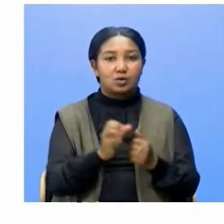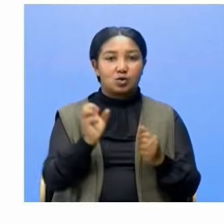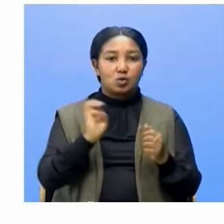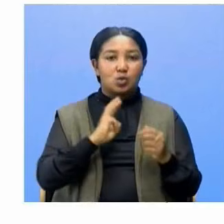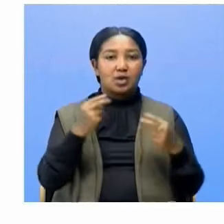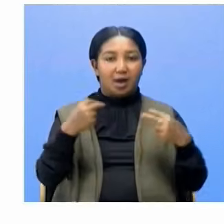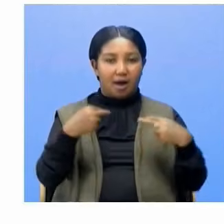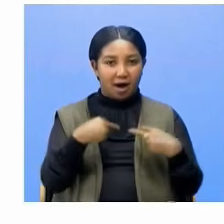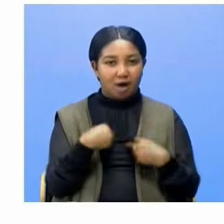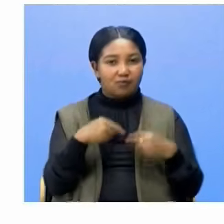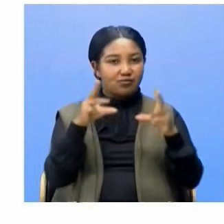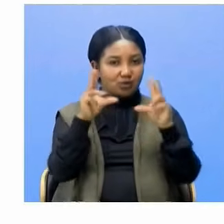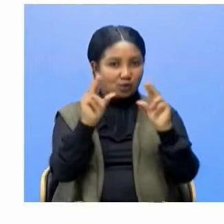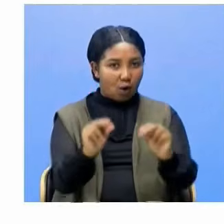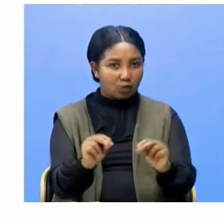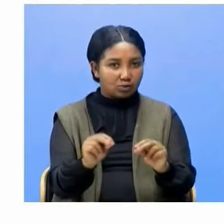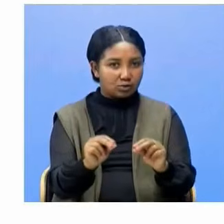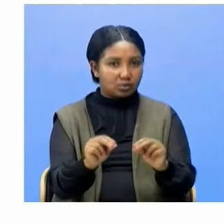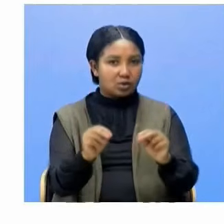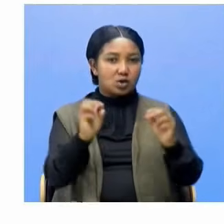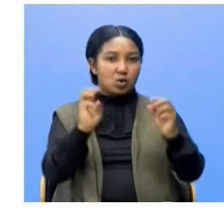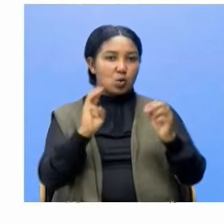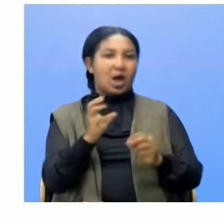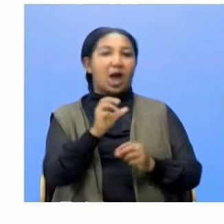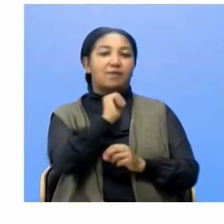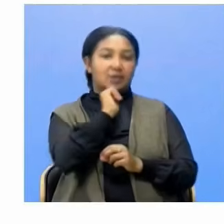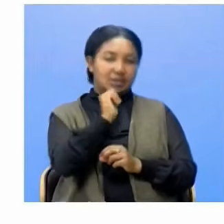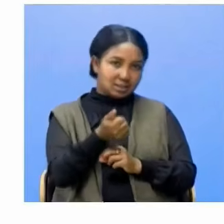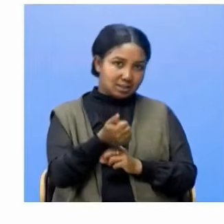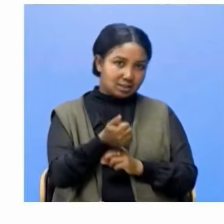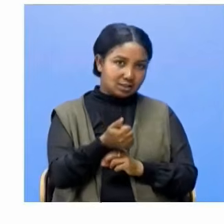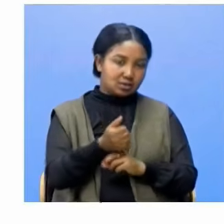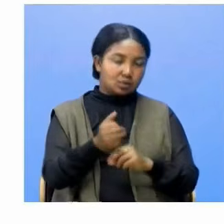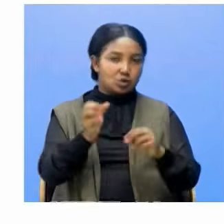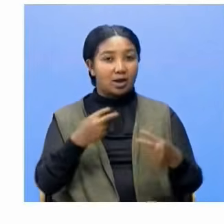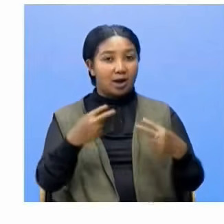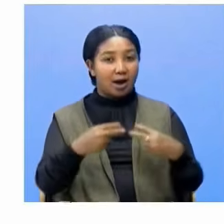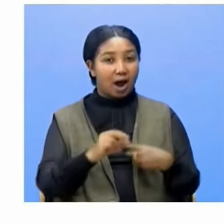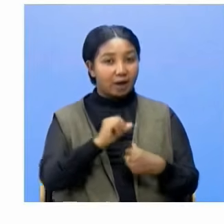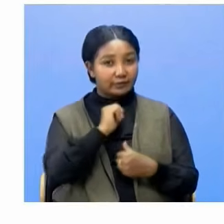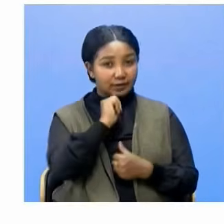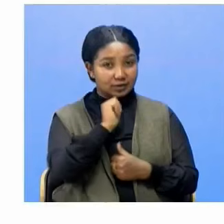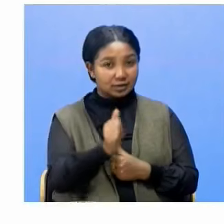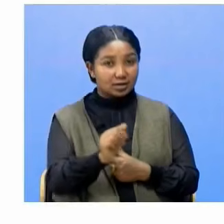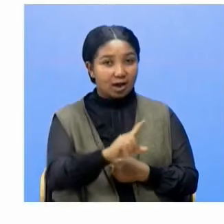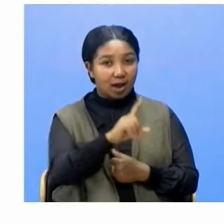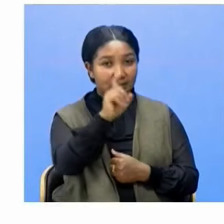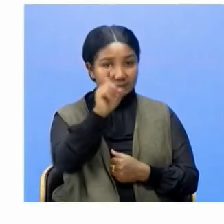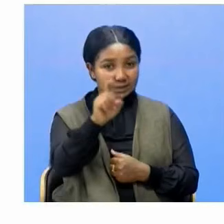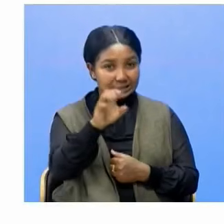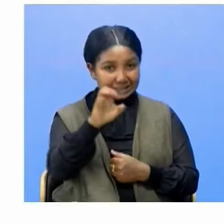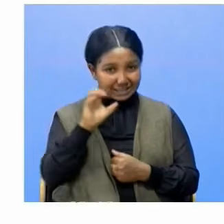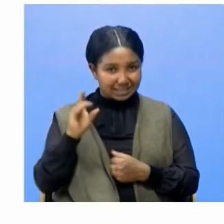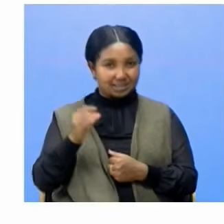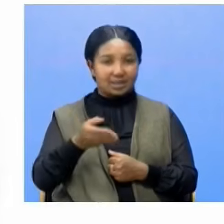have not or we haven't, yeah? We haven't asked